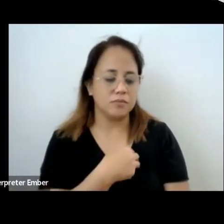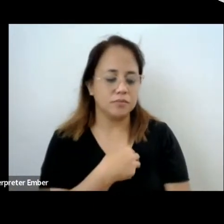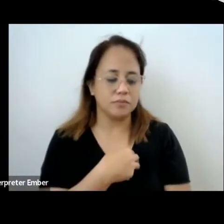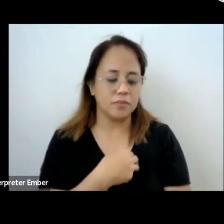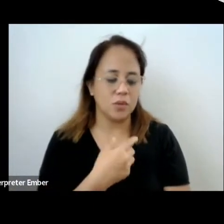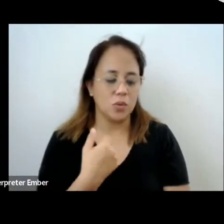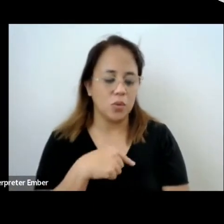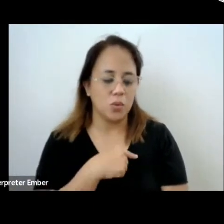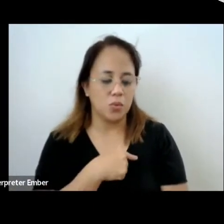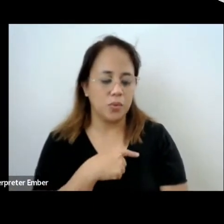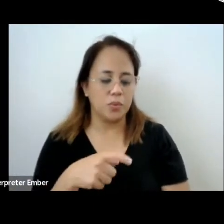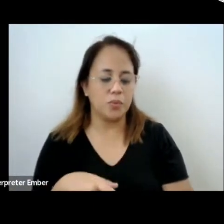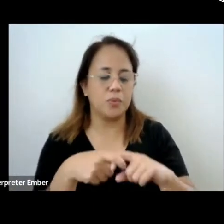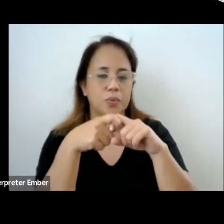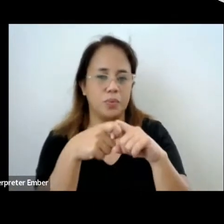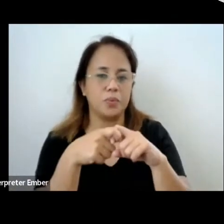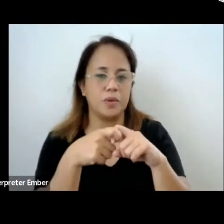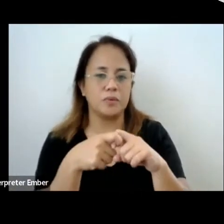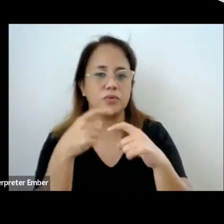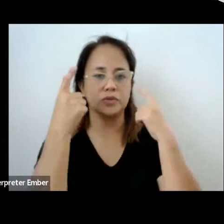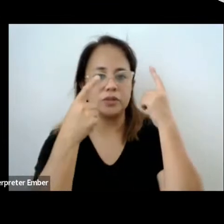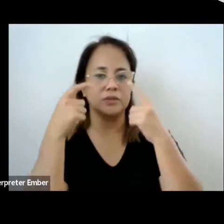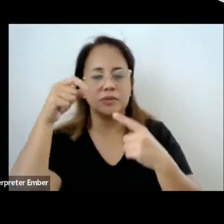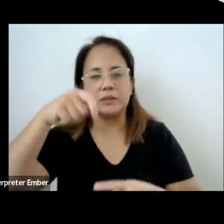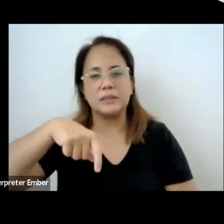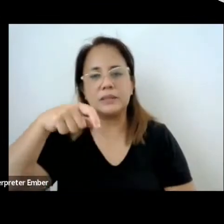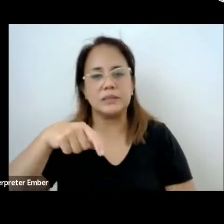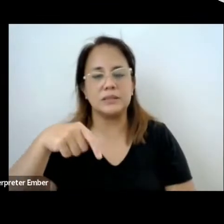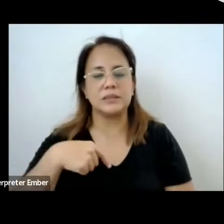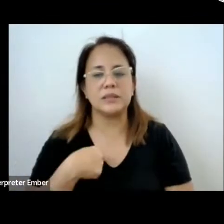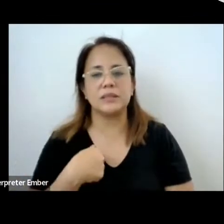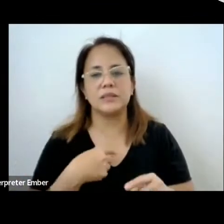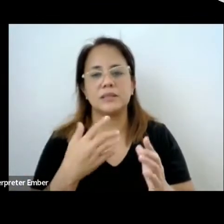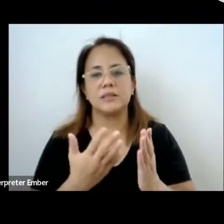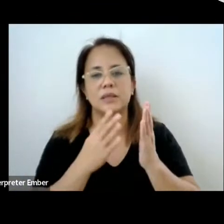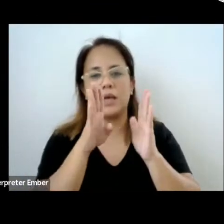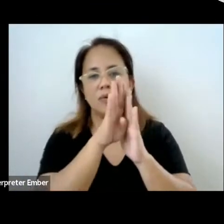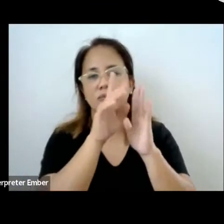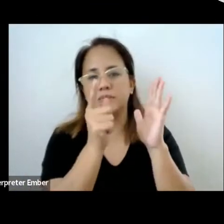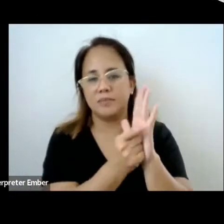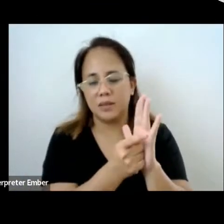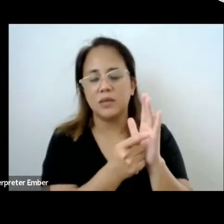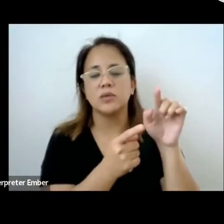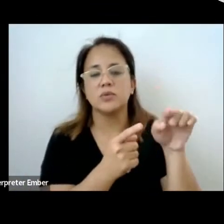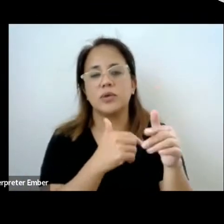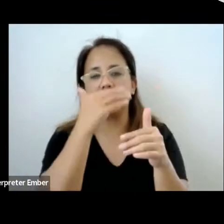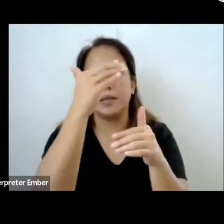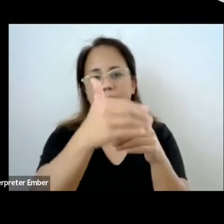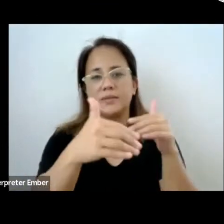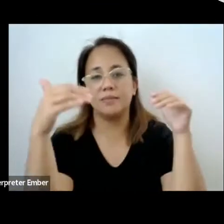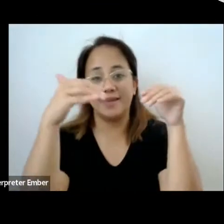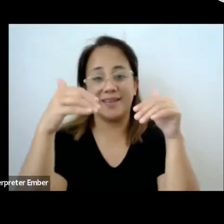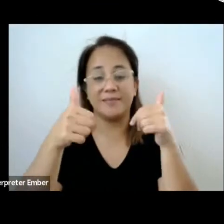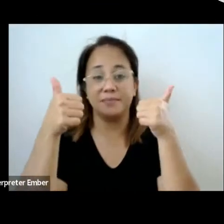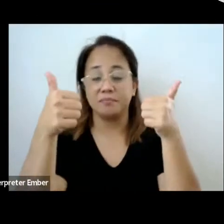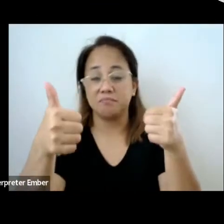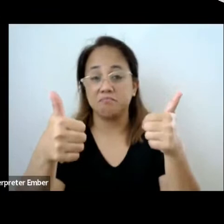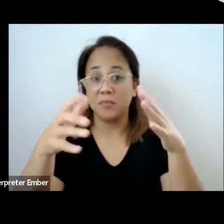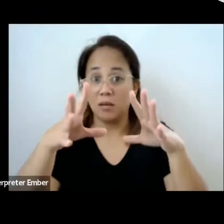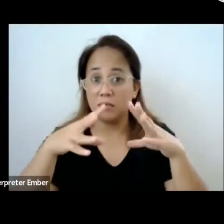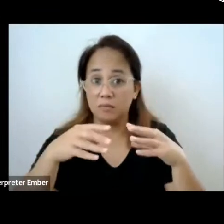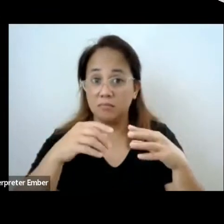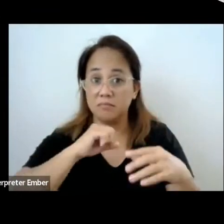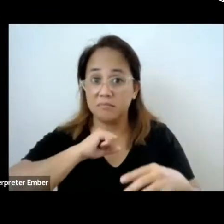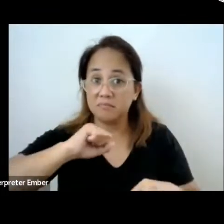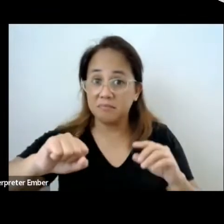will suspend consideration first of this of these measures until another meeting. Is there any objection?